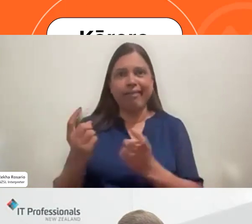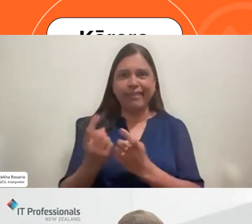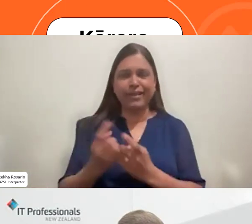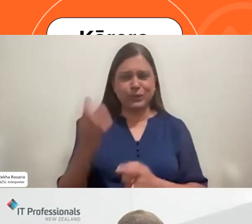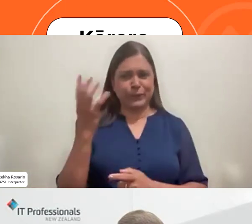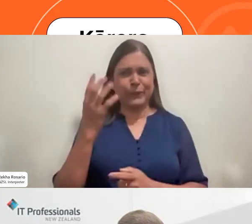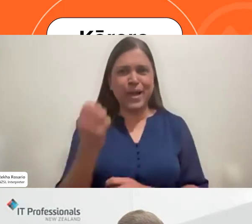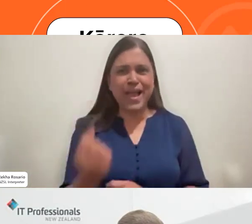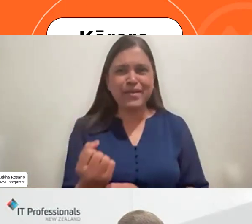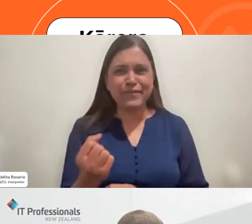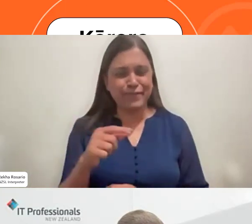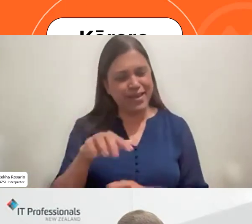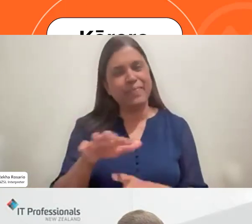well.